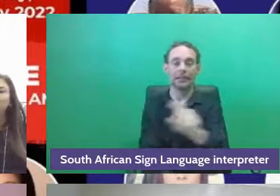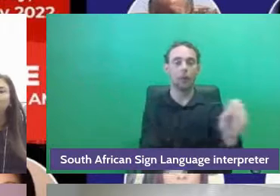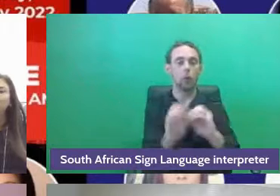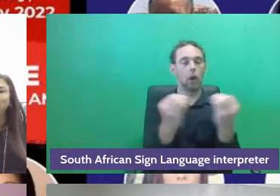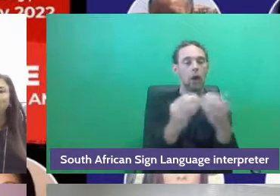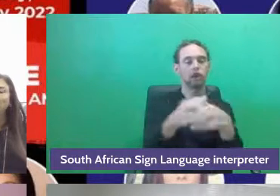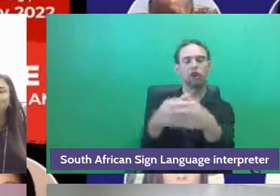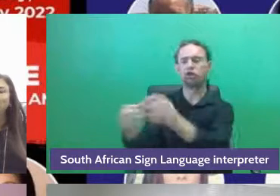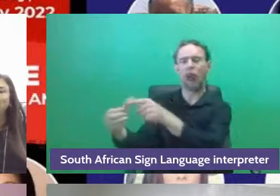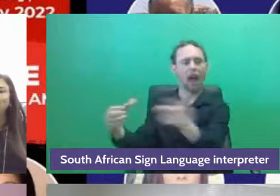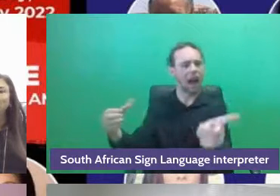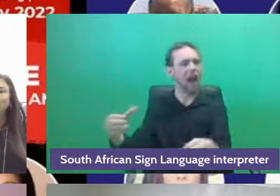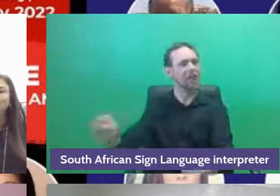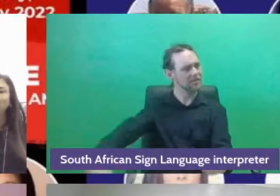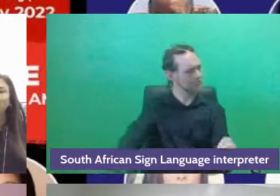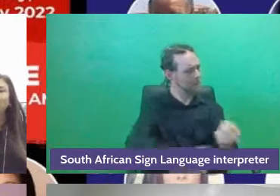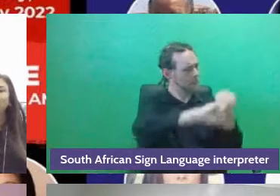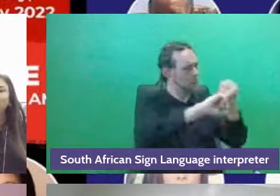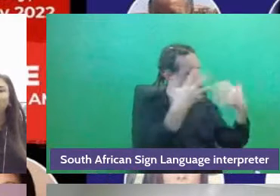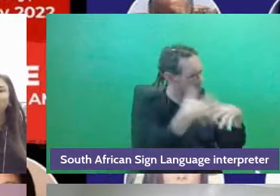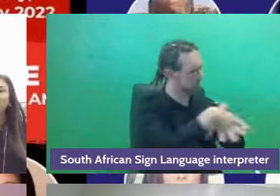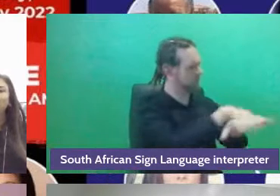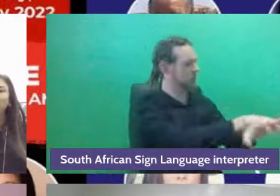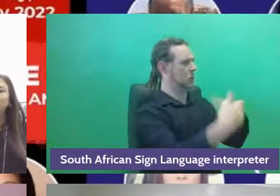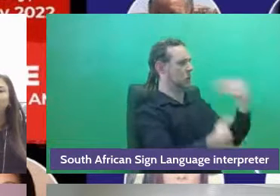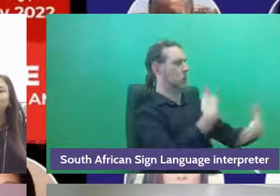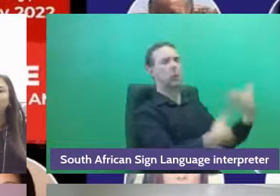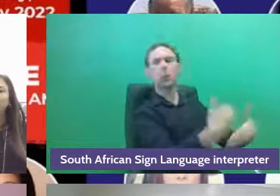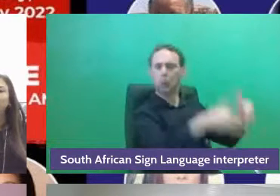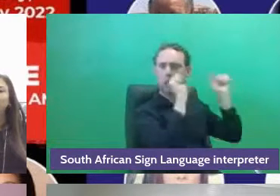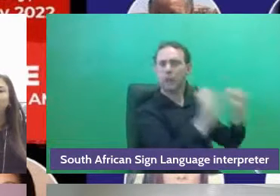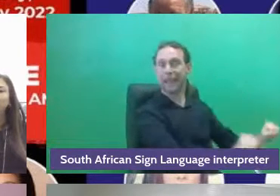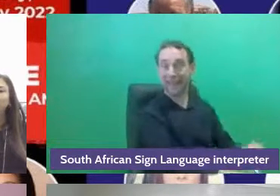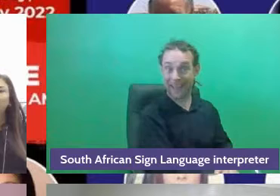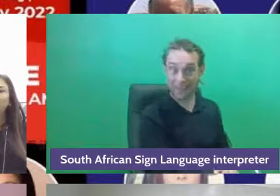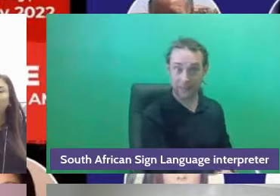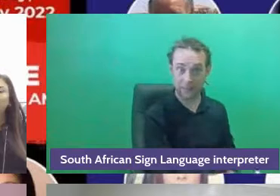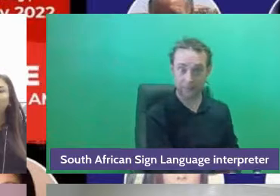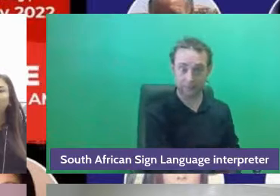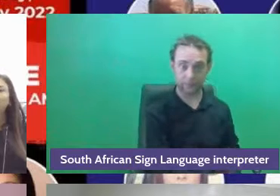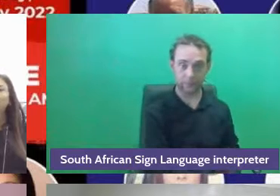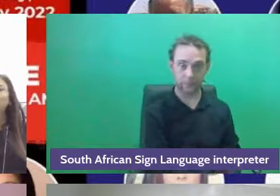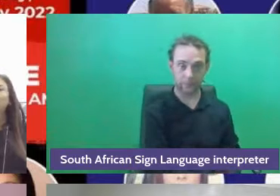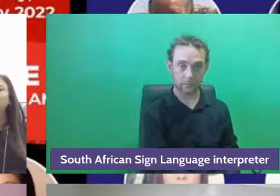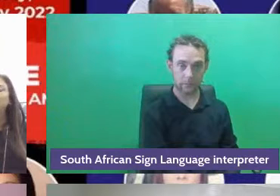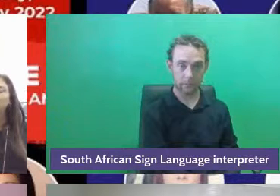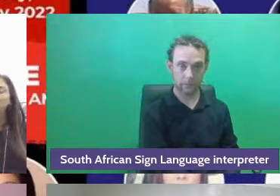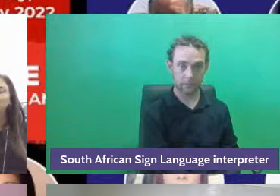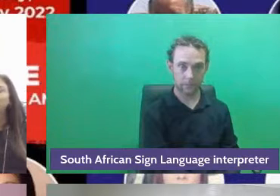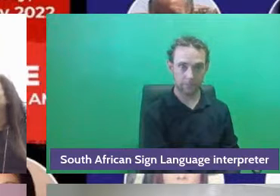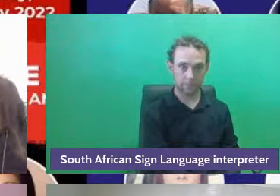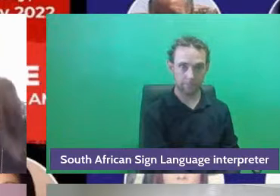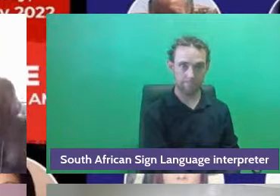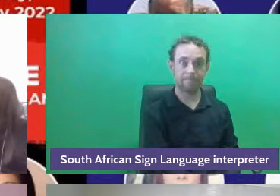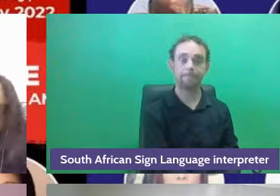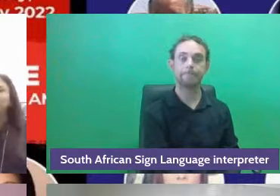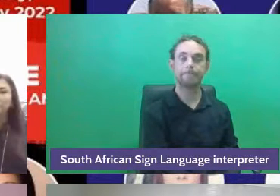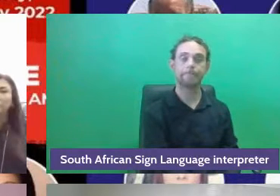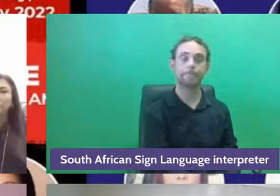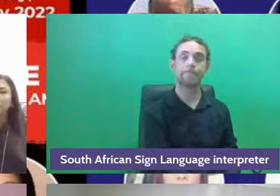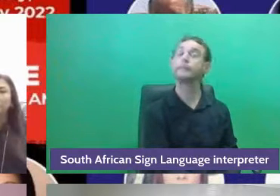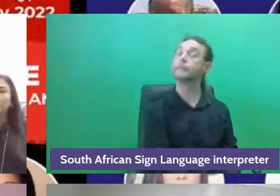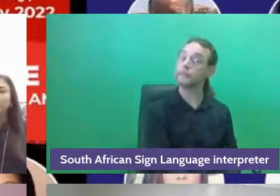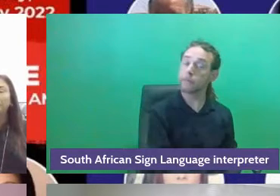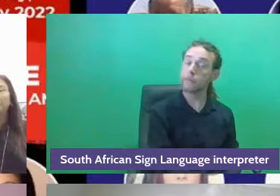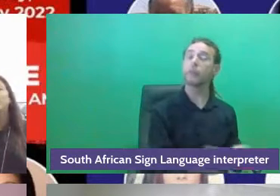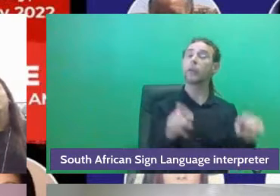the inclusion and protection of the community that we are highlighting today. And